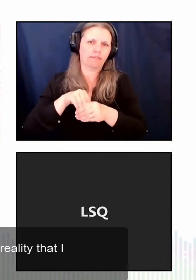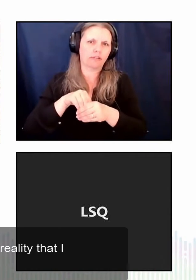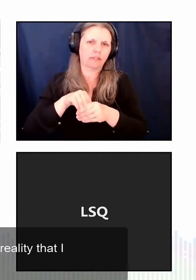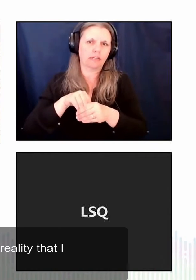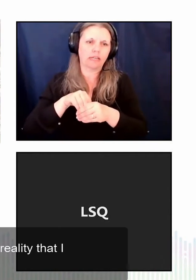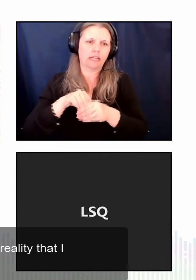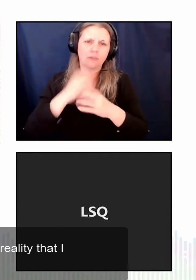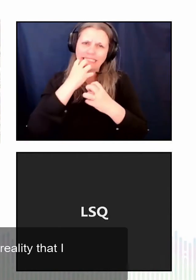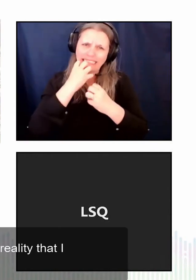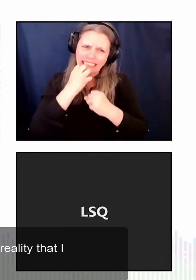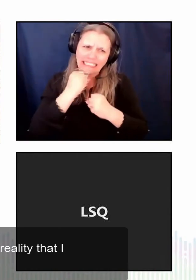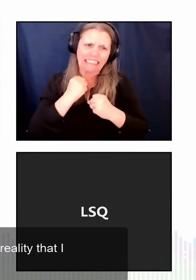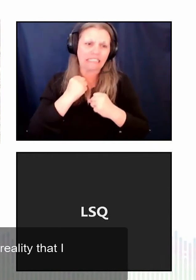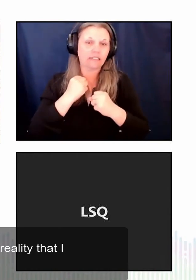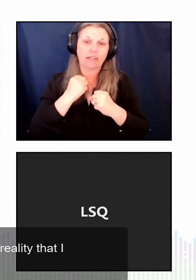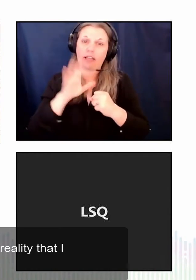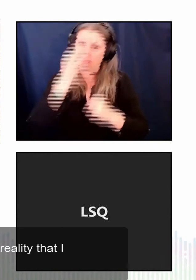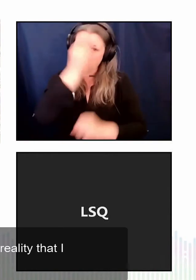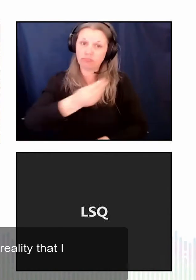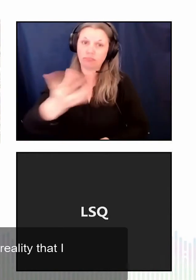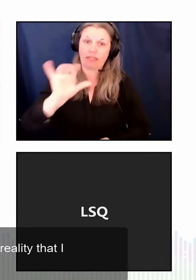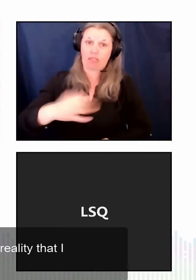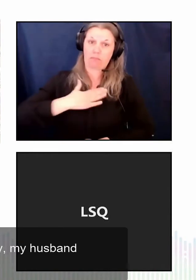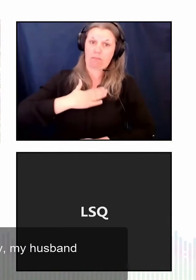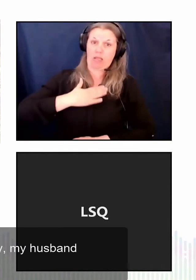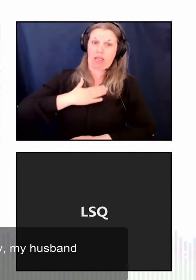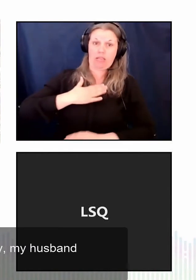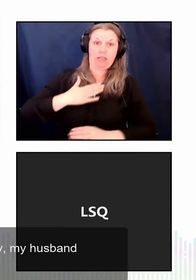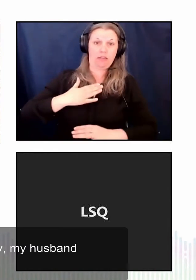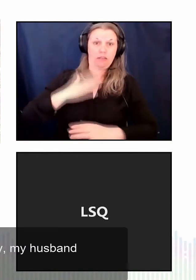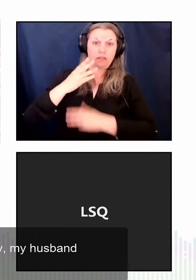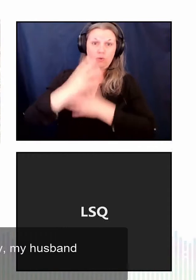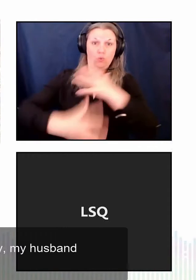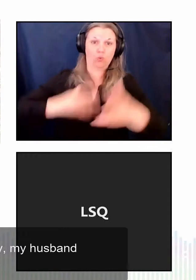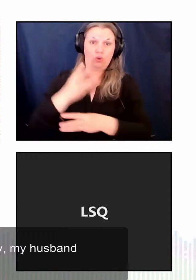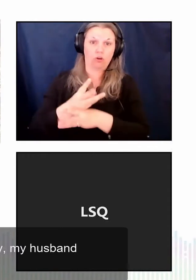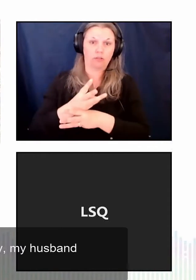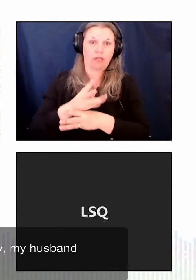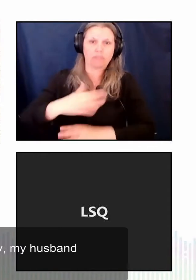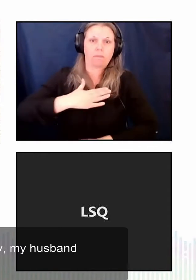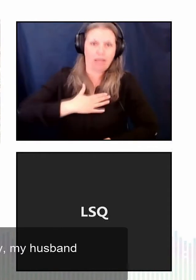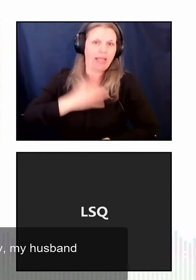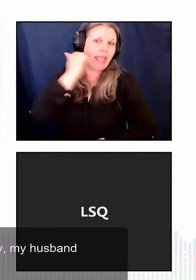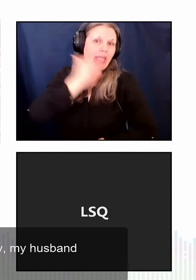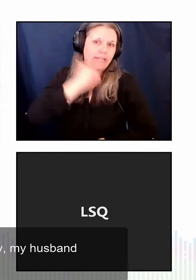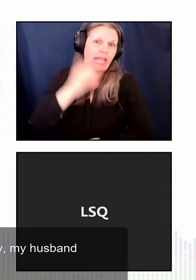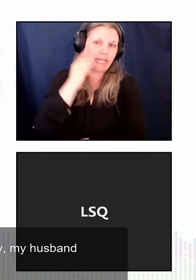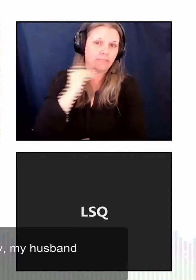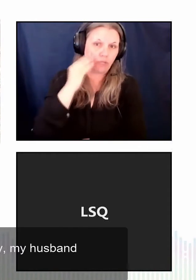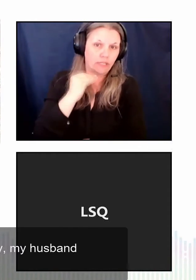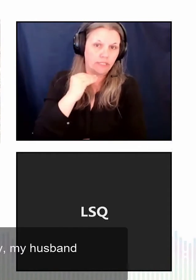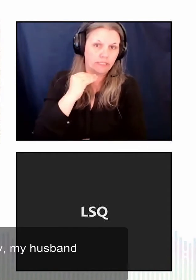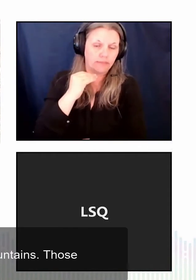very important. This is the reality that I live with. This is what I am involved with. Just recently,